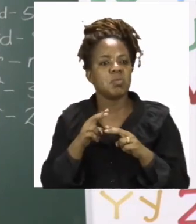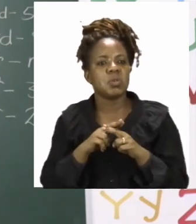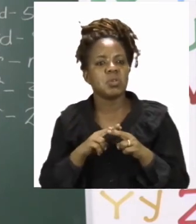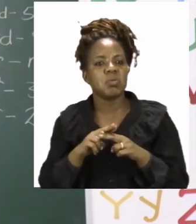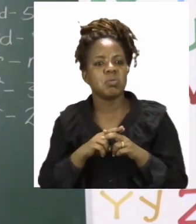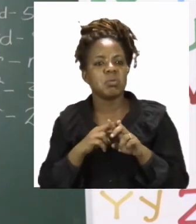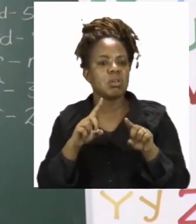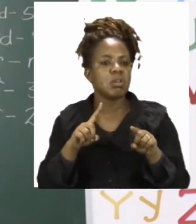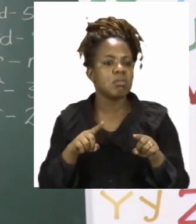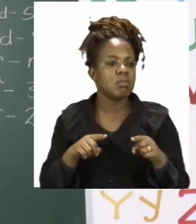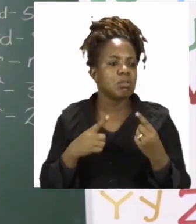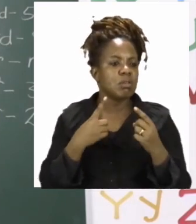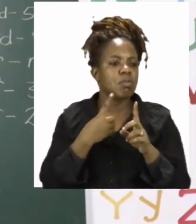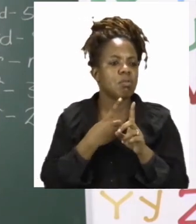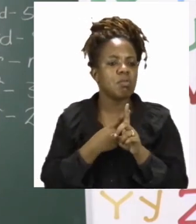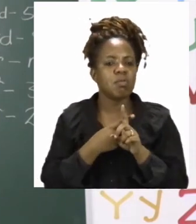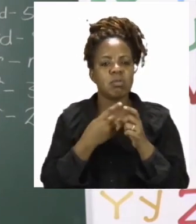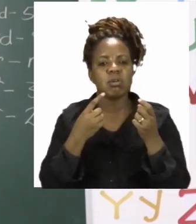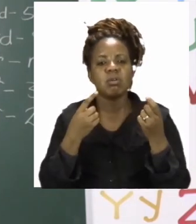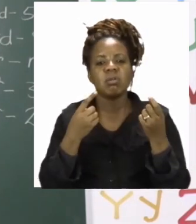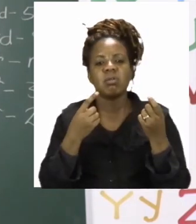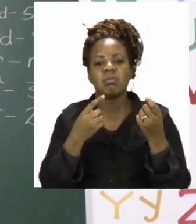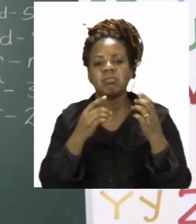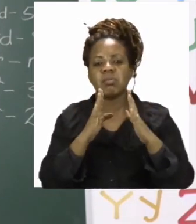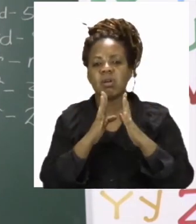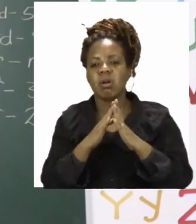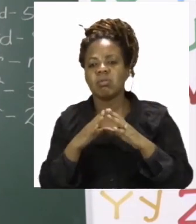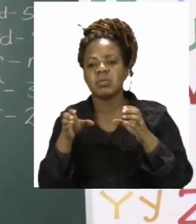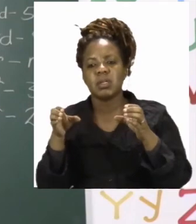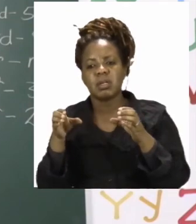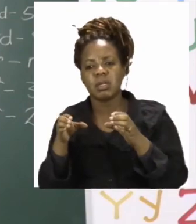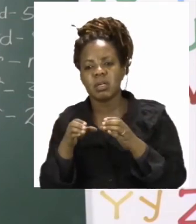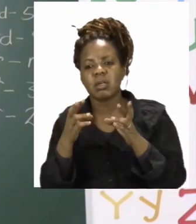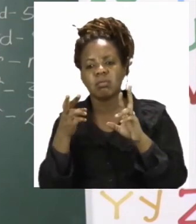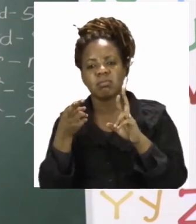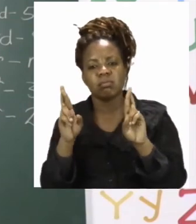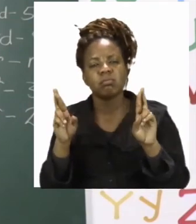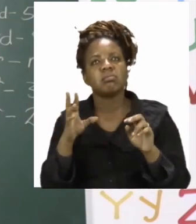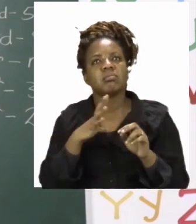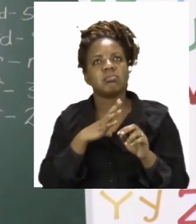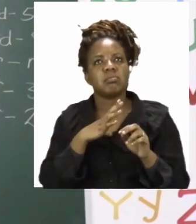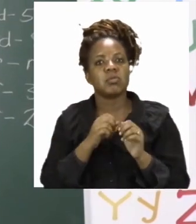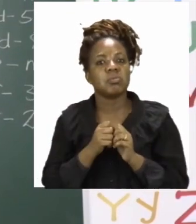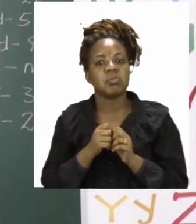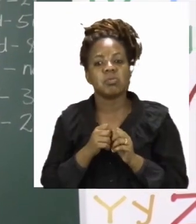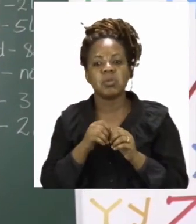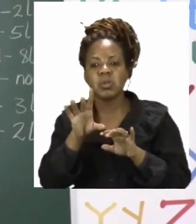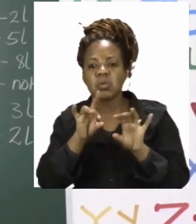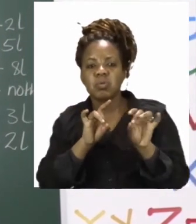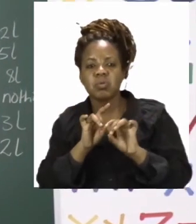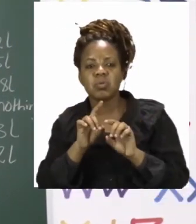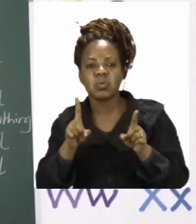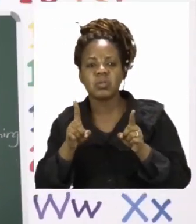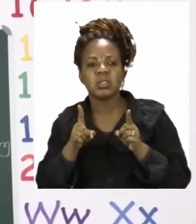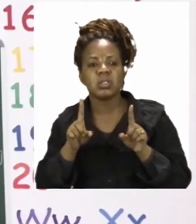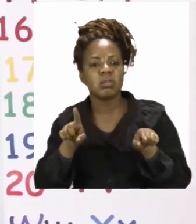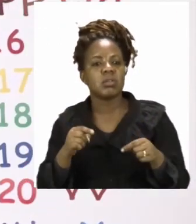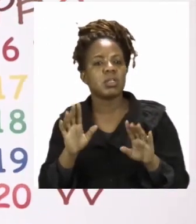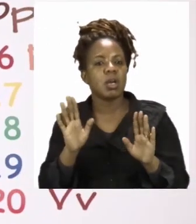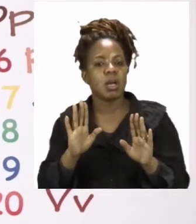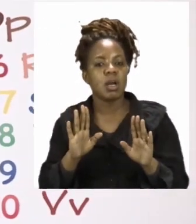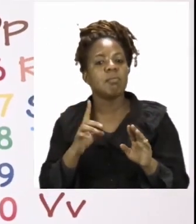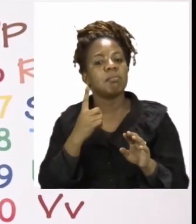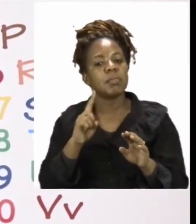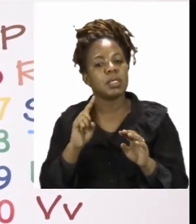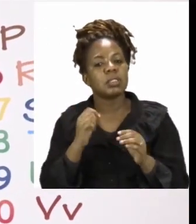classroom to compare 1 liter with, go right ahead. Just make sure it is not dangerous and that you have an adult helping